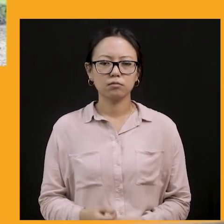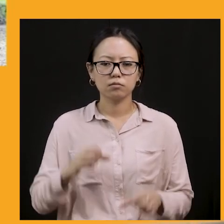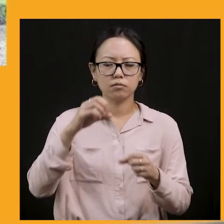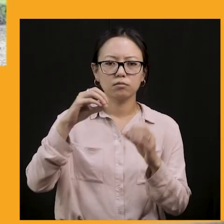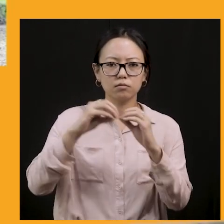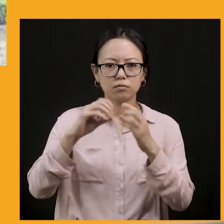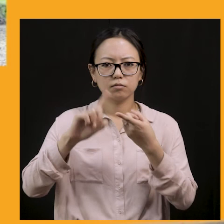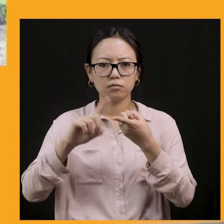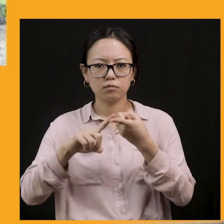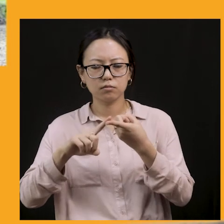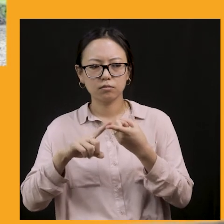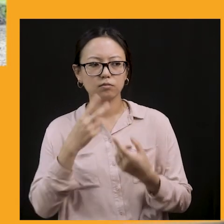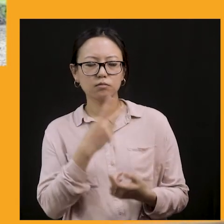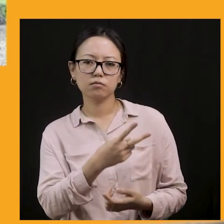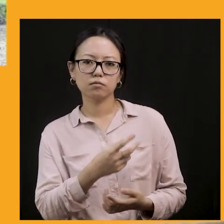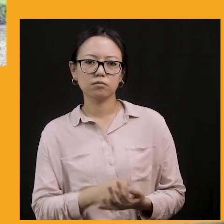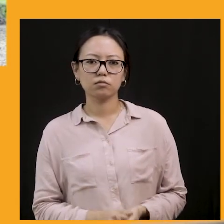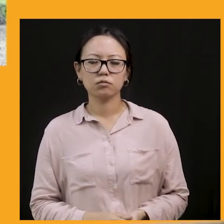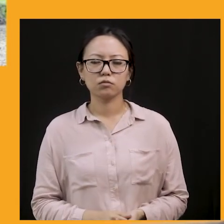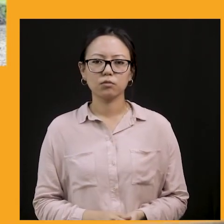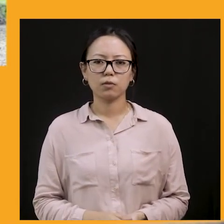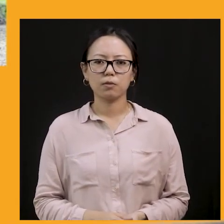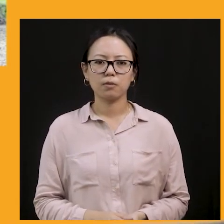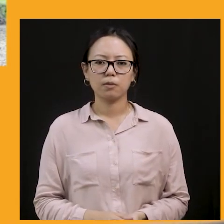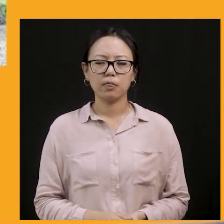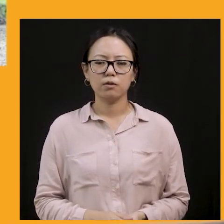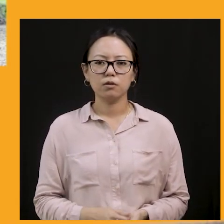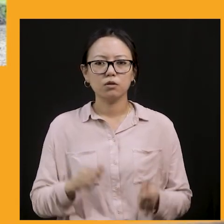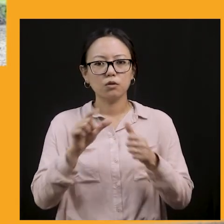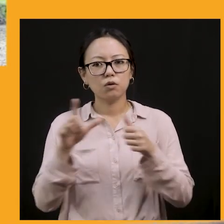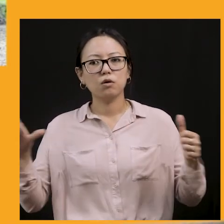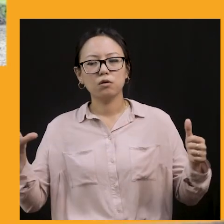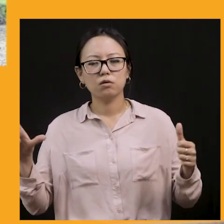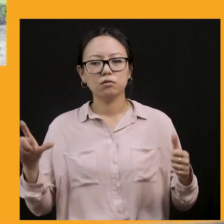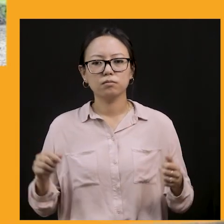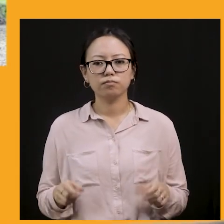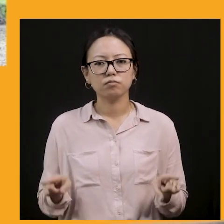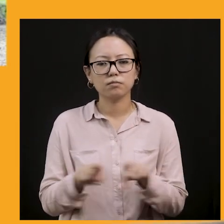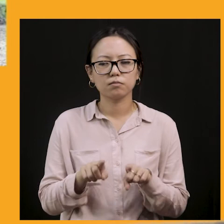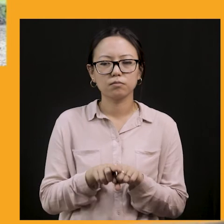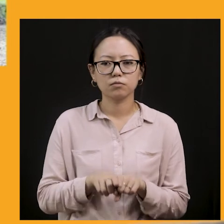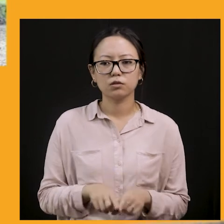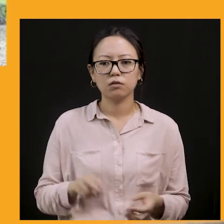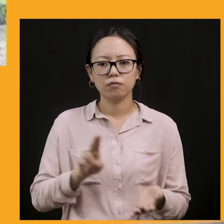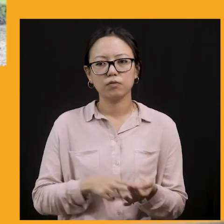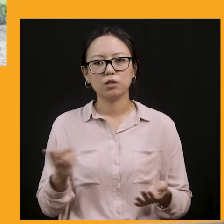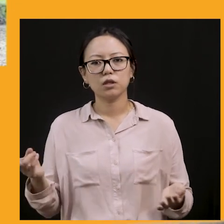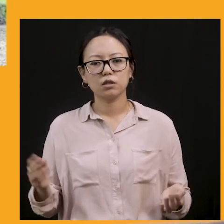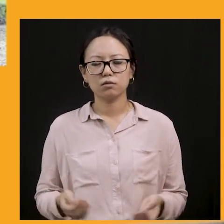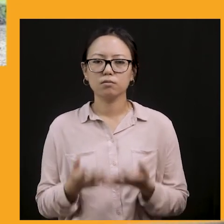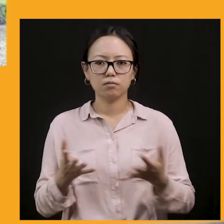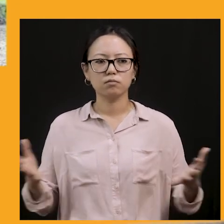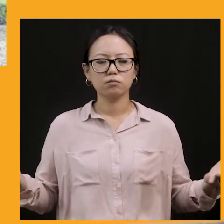bee. B-E-E. So these are all example of natural things. So we